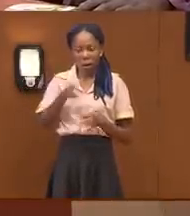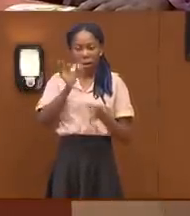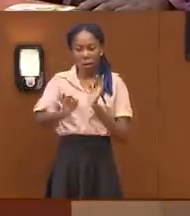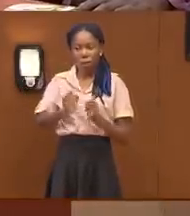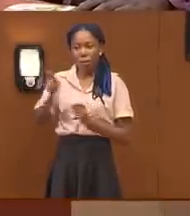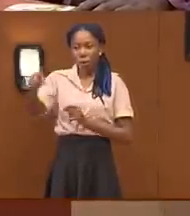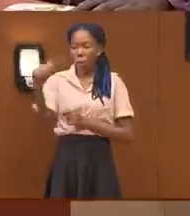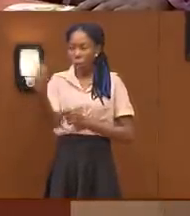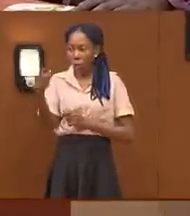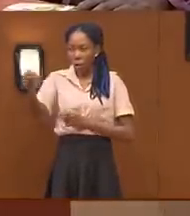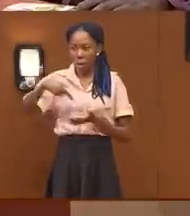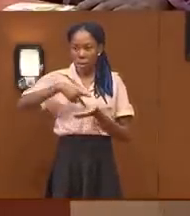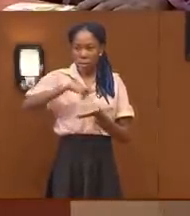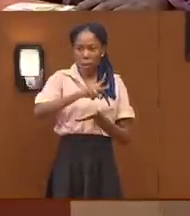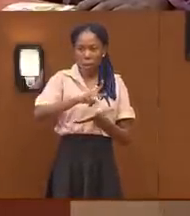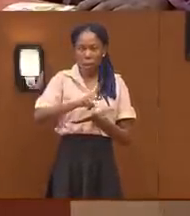owing me.